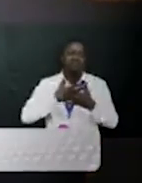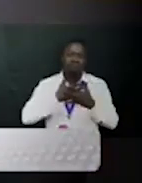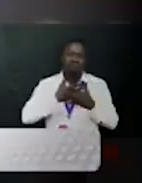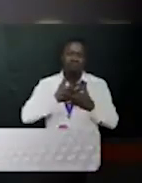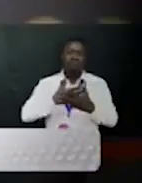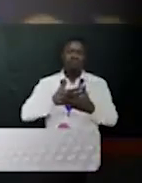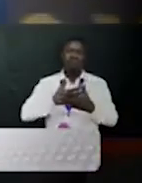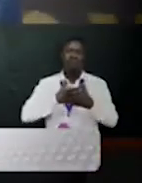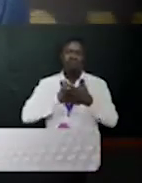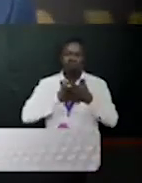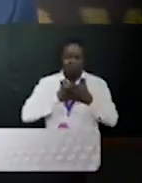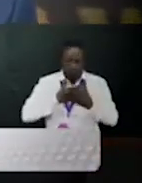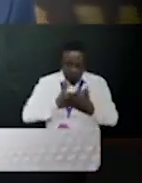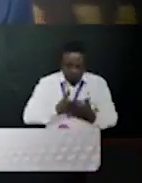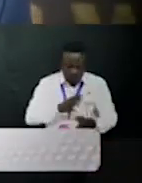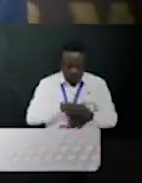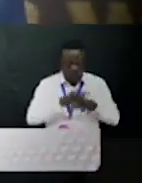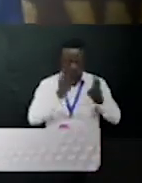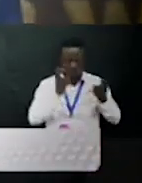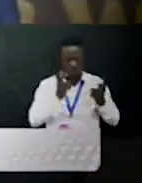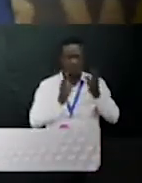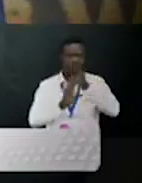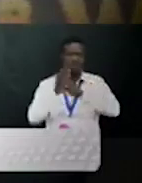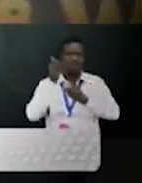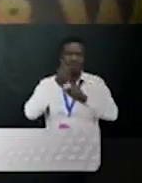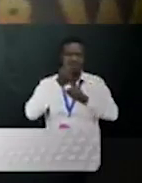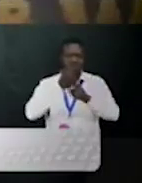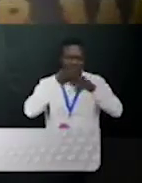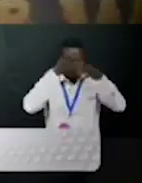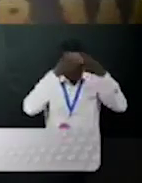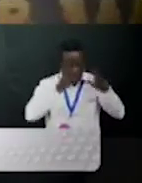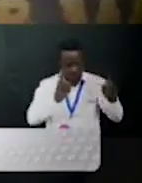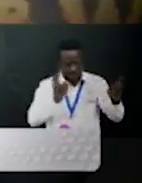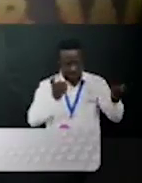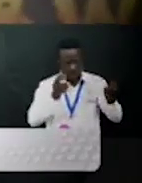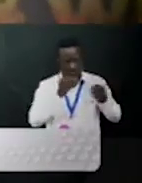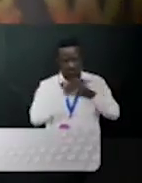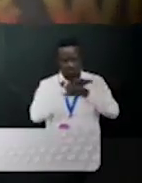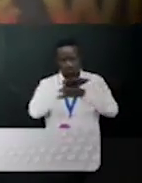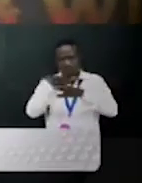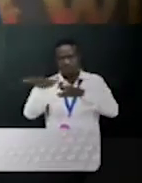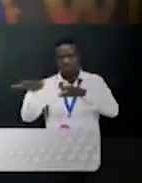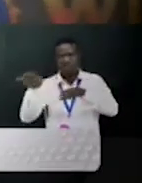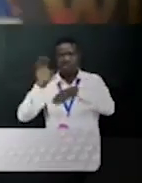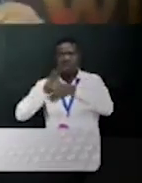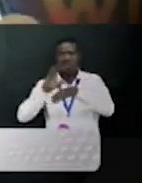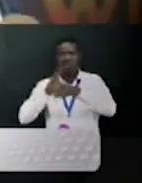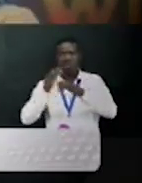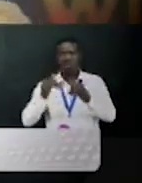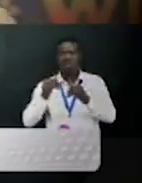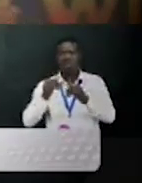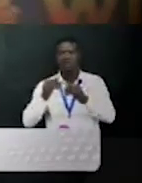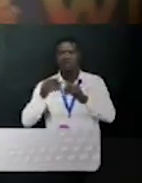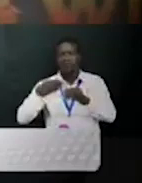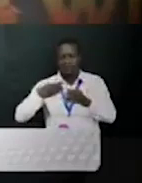Already God has caused this thing to be all over in the church. And the hearts of the members are open